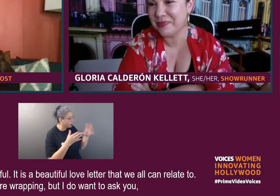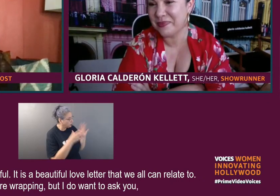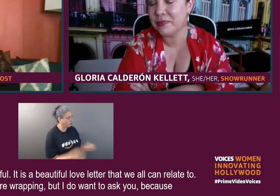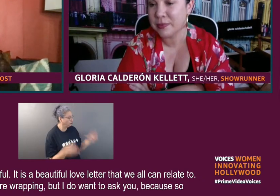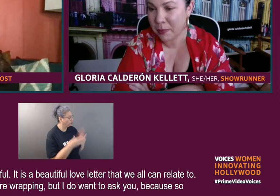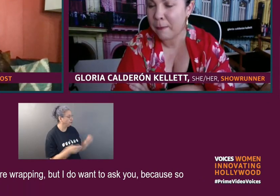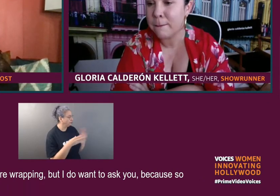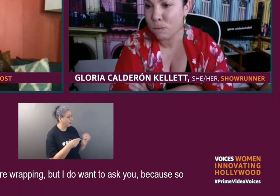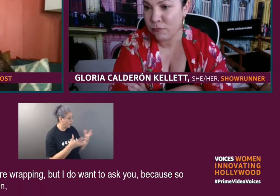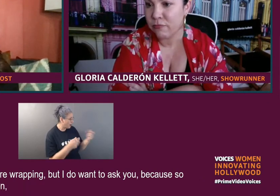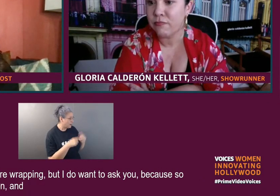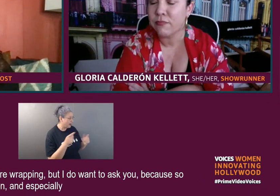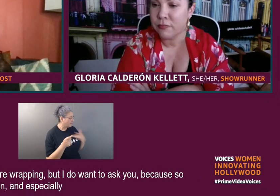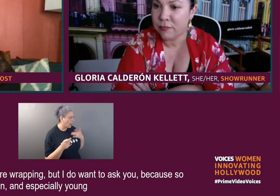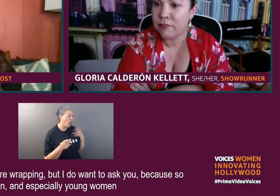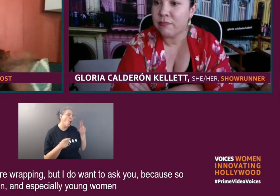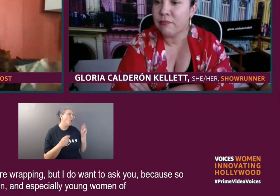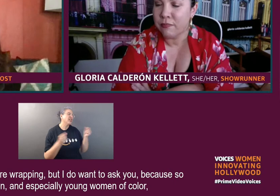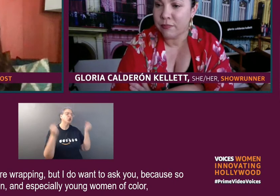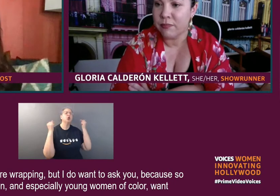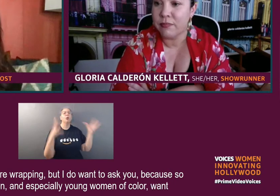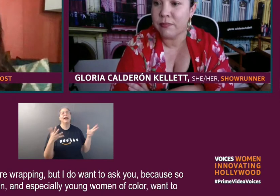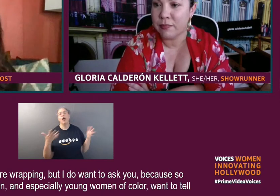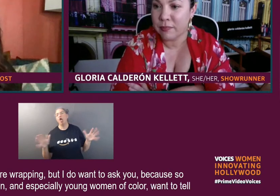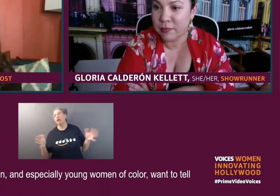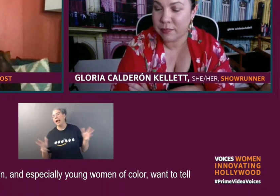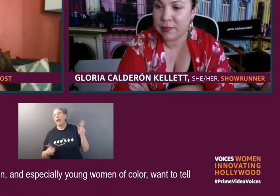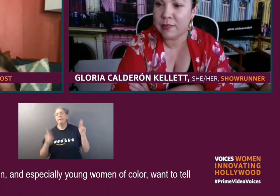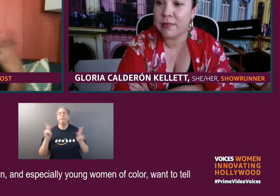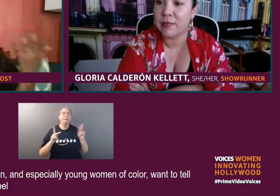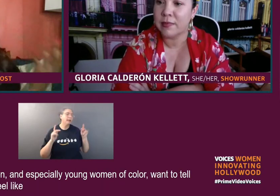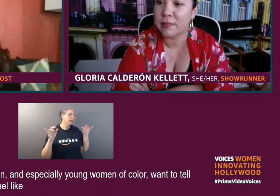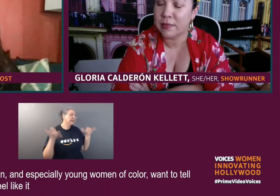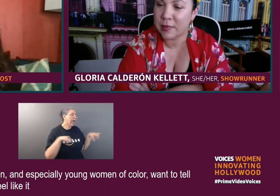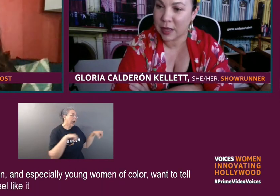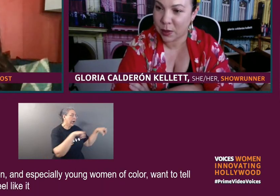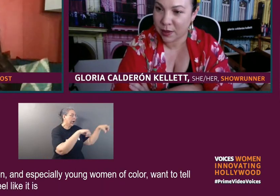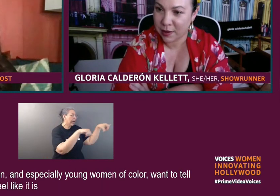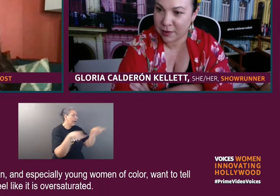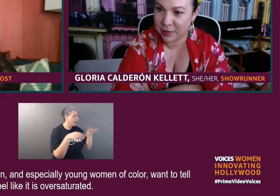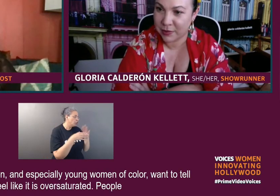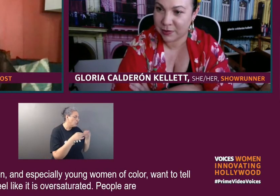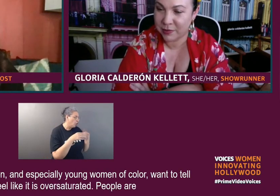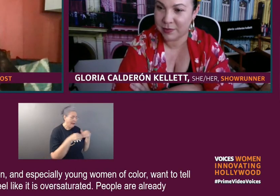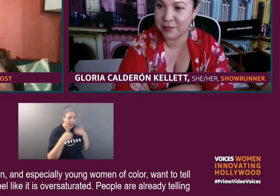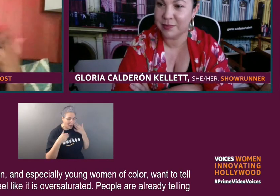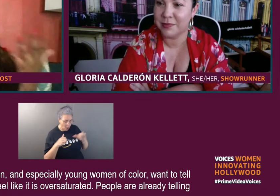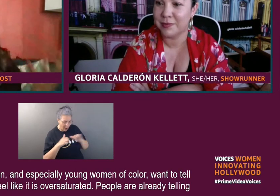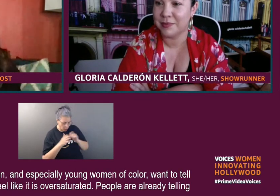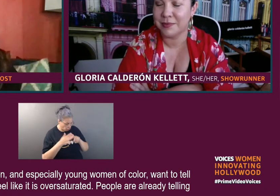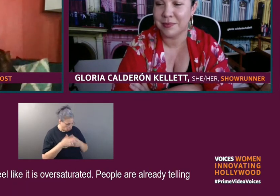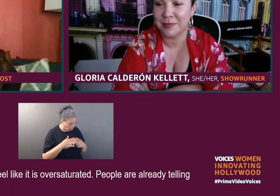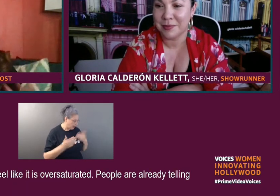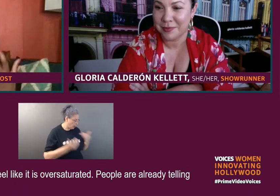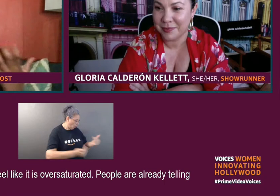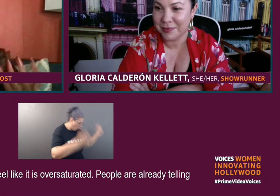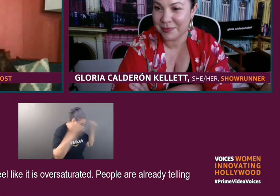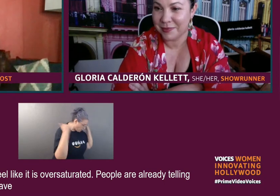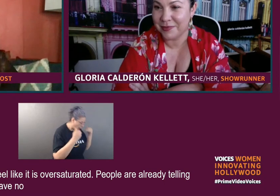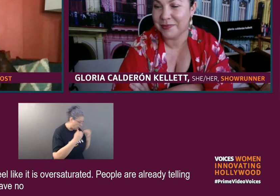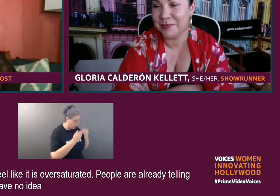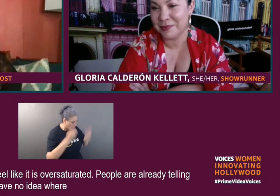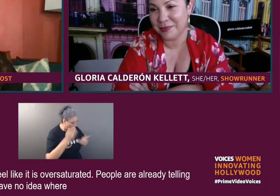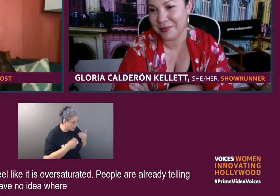tell stories, but they feel like it's oversaturated. People are already telling the stories. They have no idea where to start.